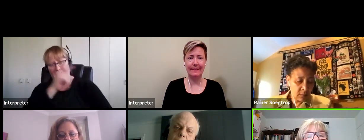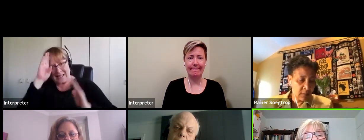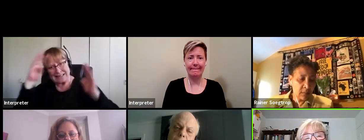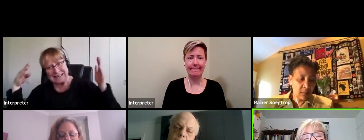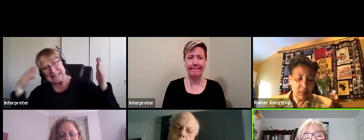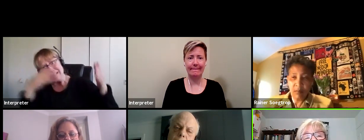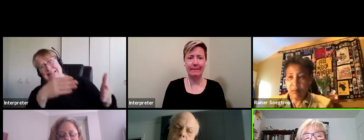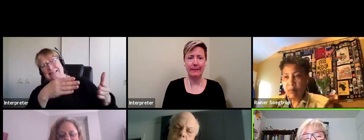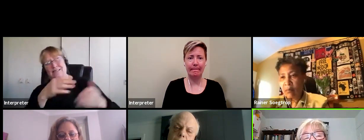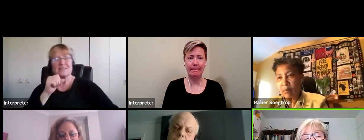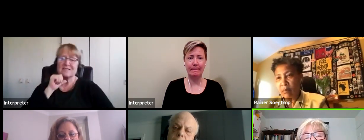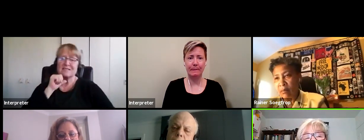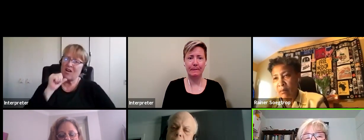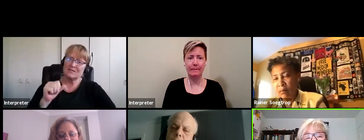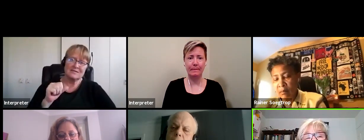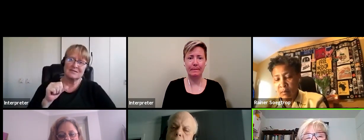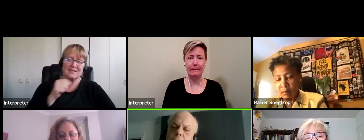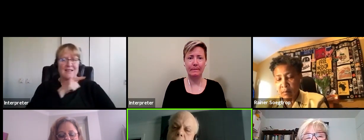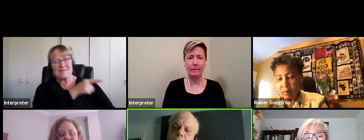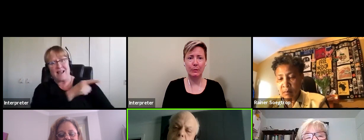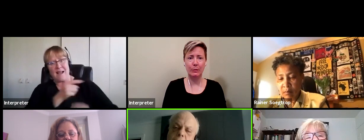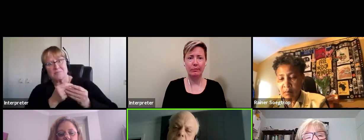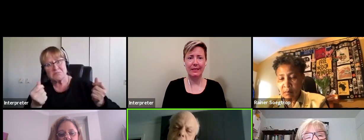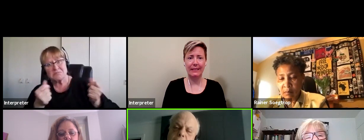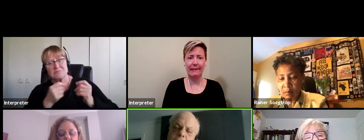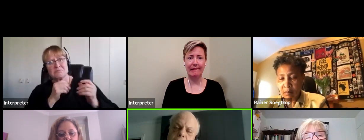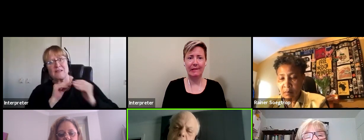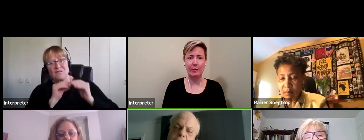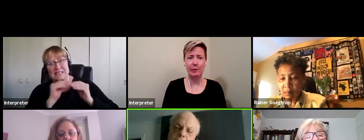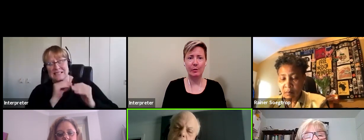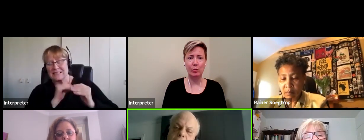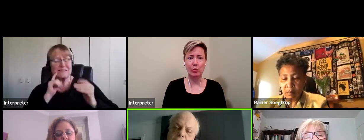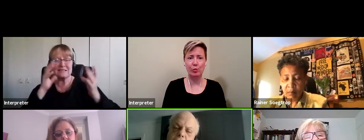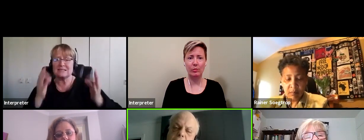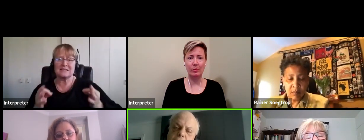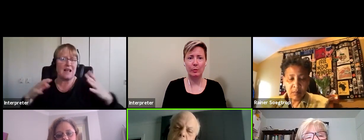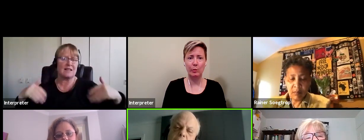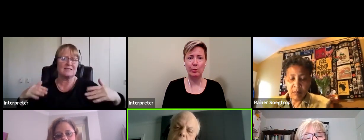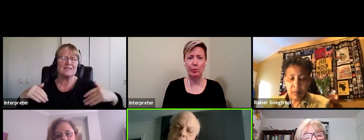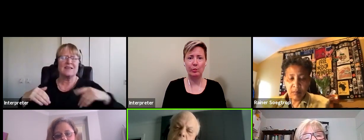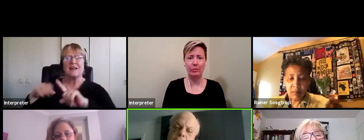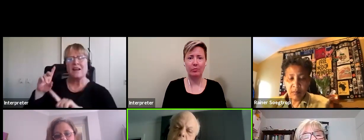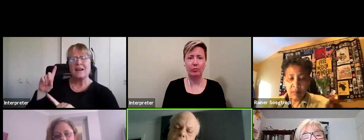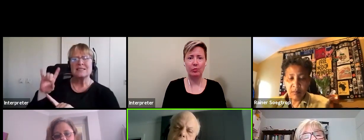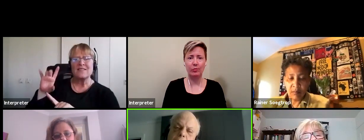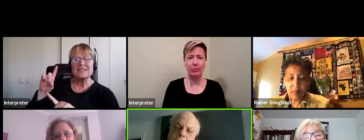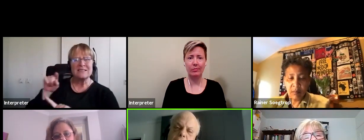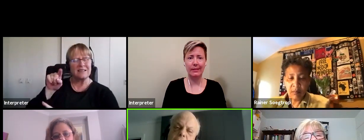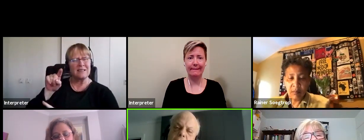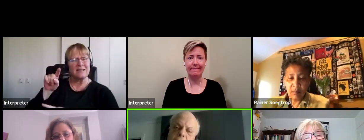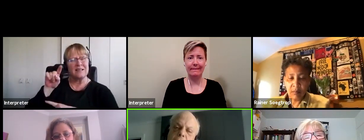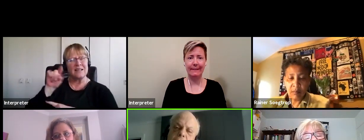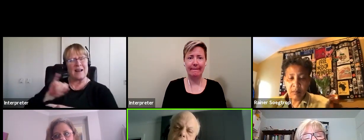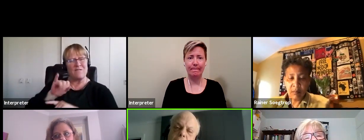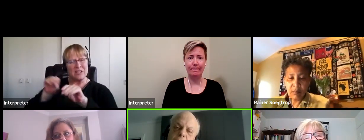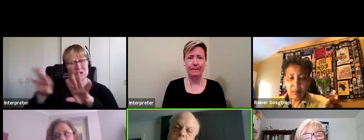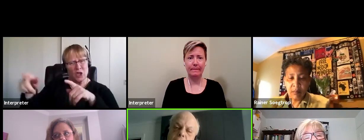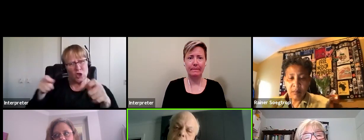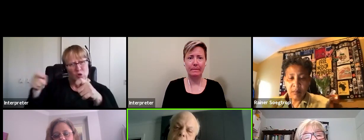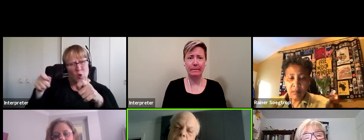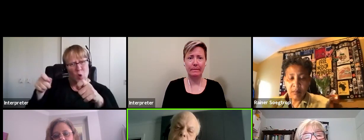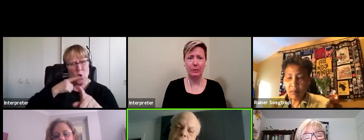put by the expert on how to fix that. Okay, so let me just go into this. You're saying that we need Mhm. infection control specialists to tell nursing